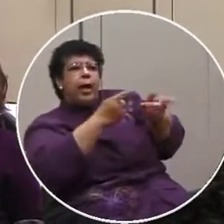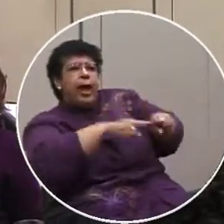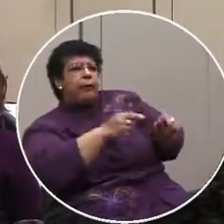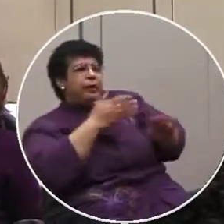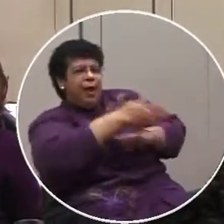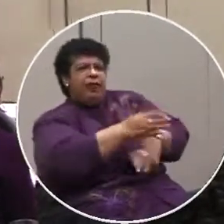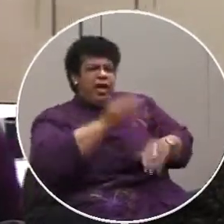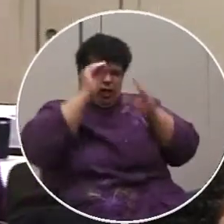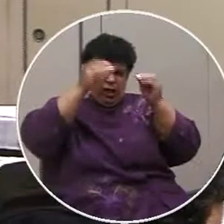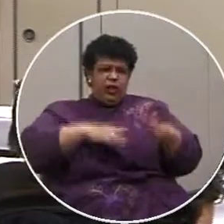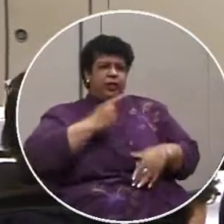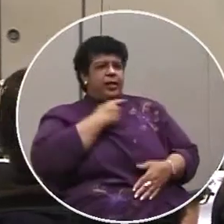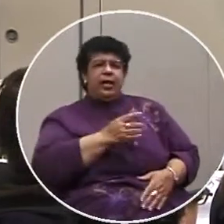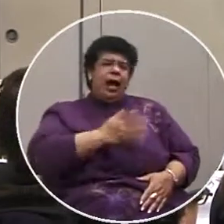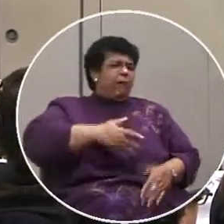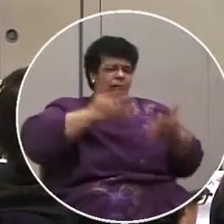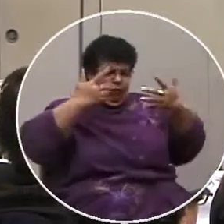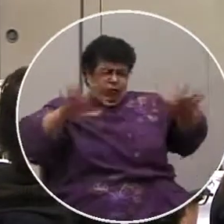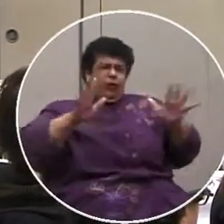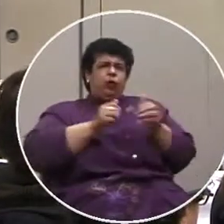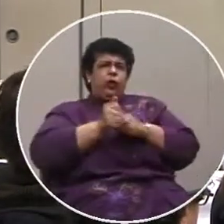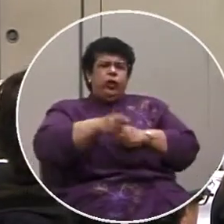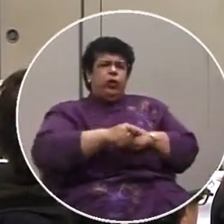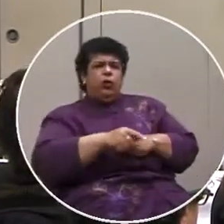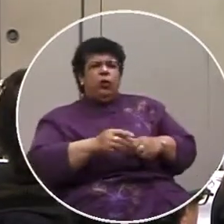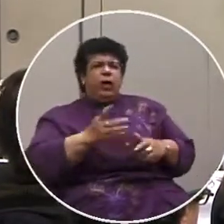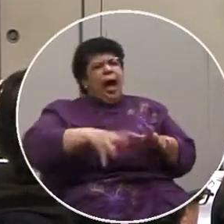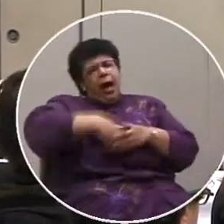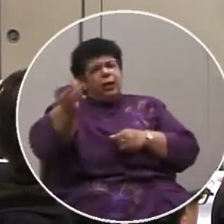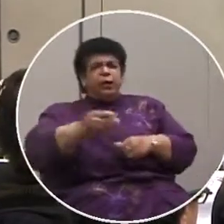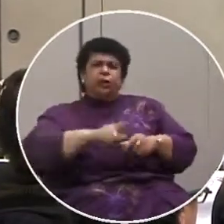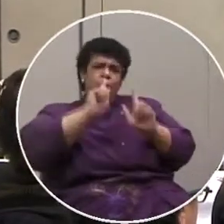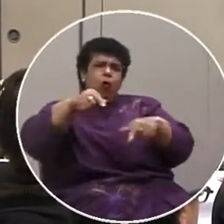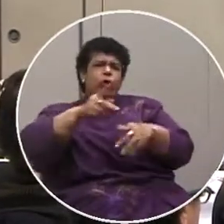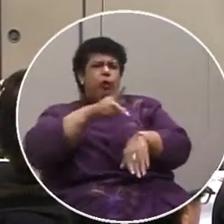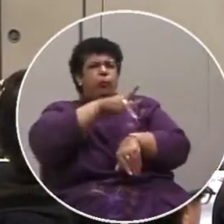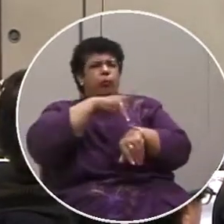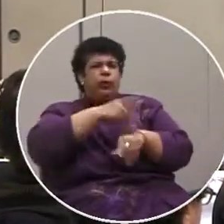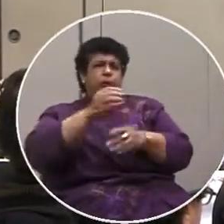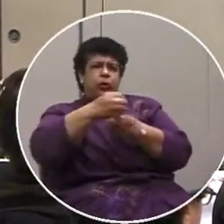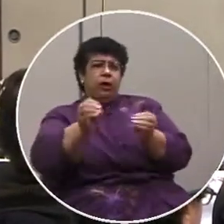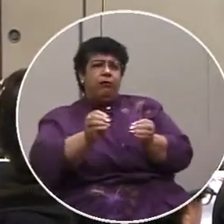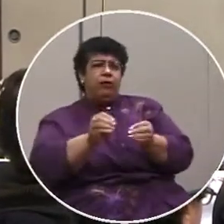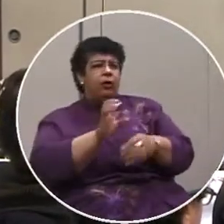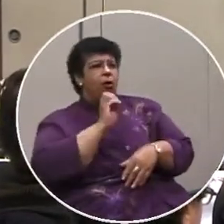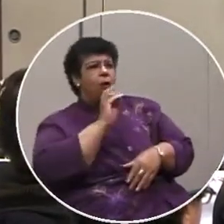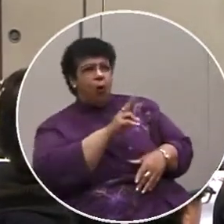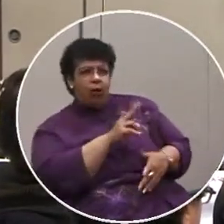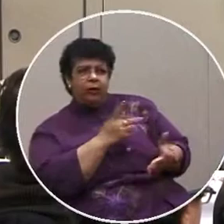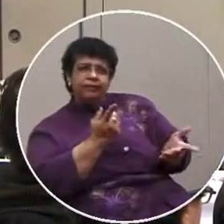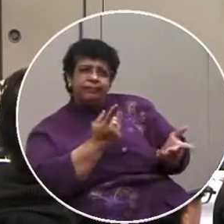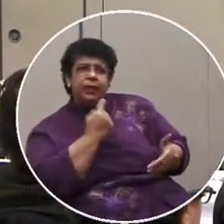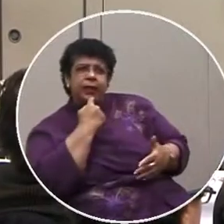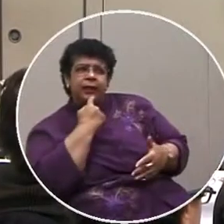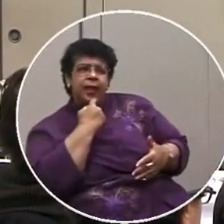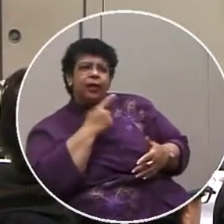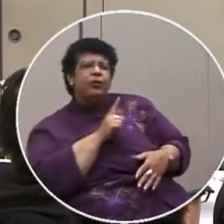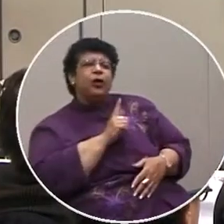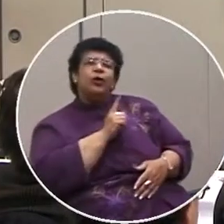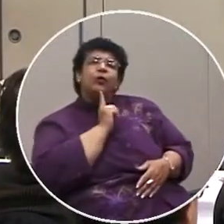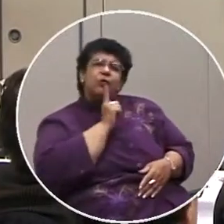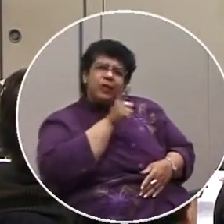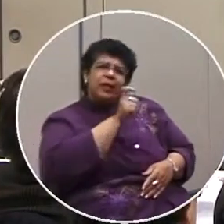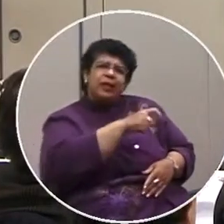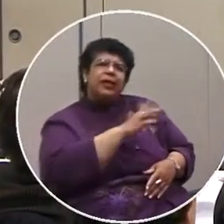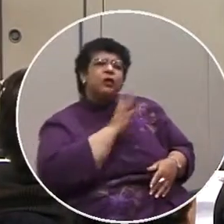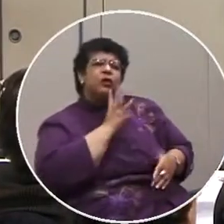with you, you're out of here, go to the principal's office, or says, we really need to talk about this, or turns